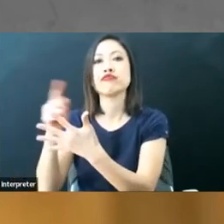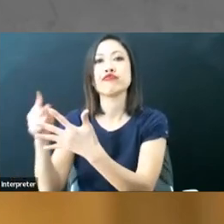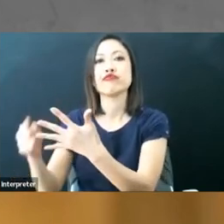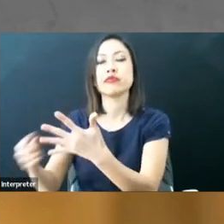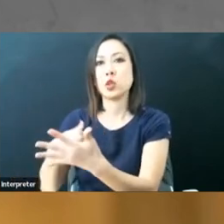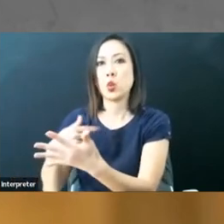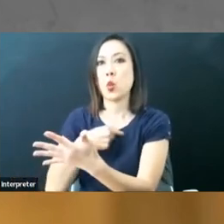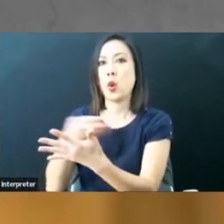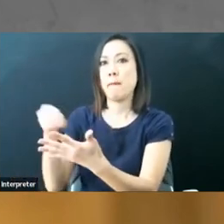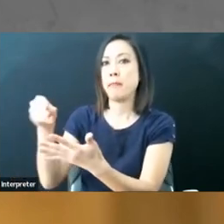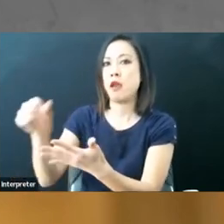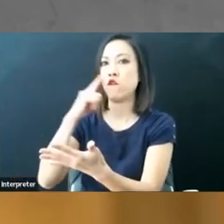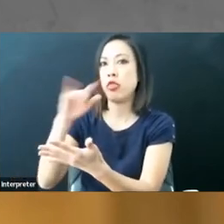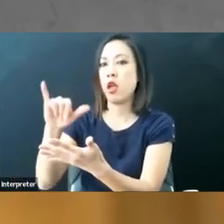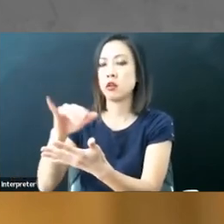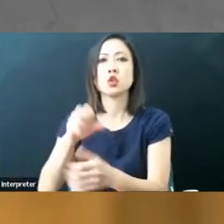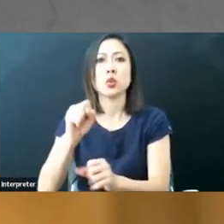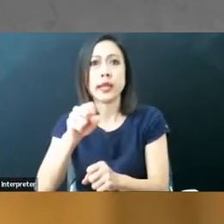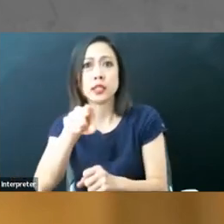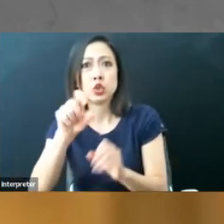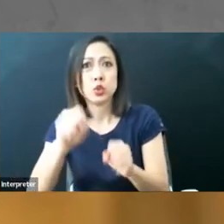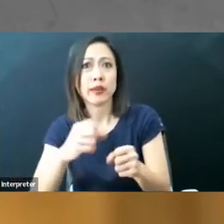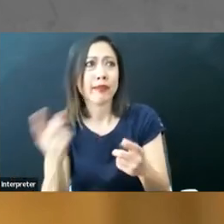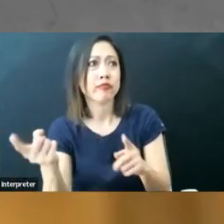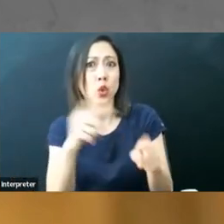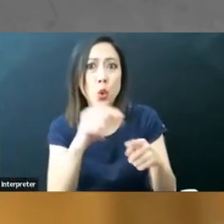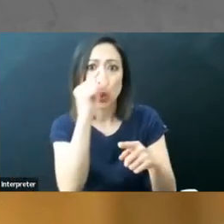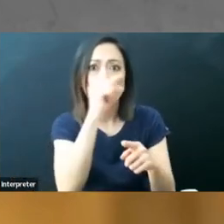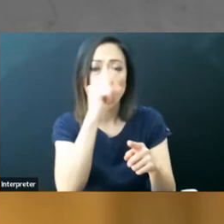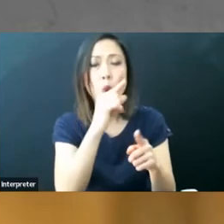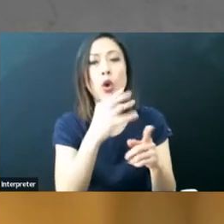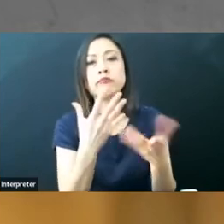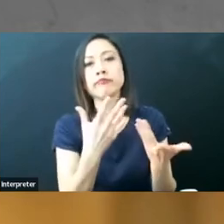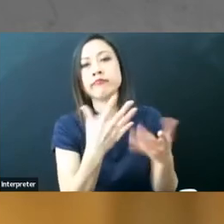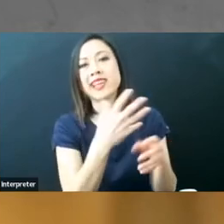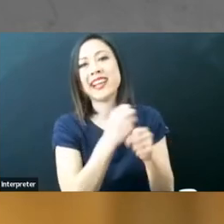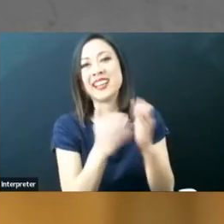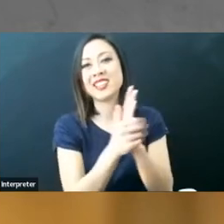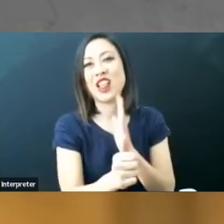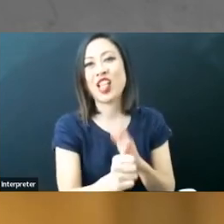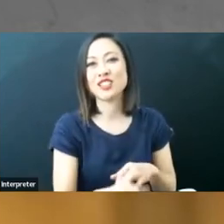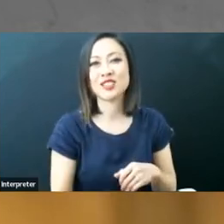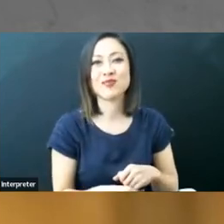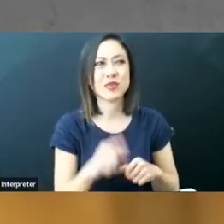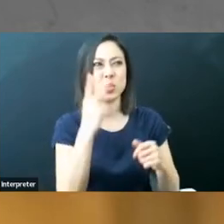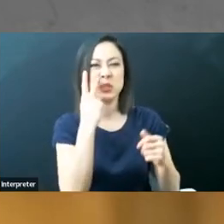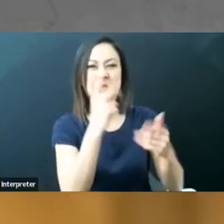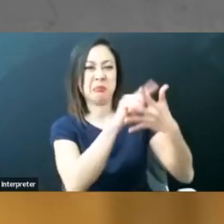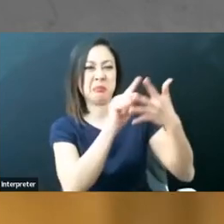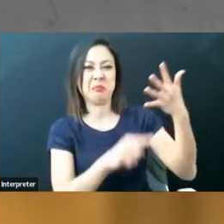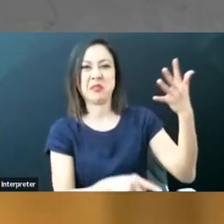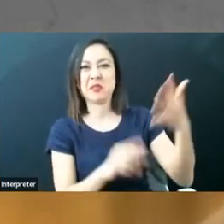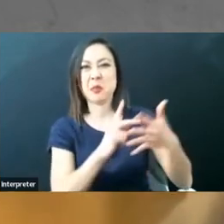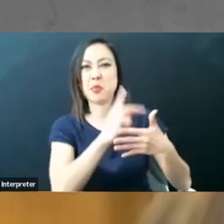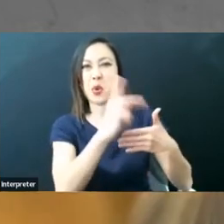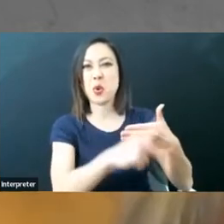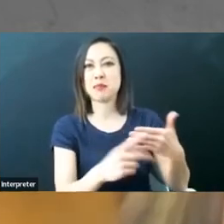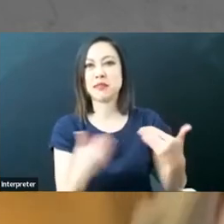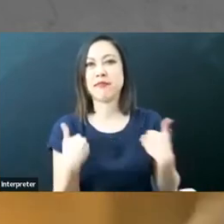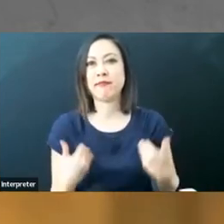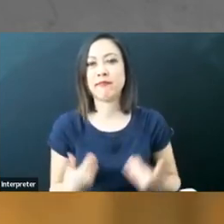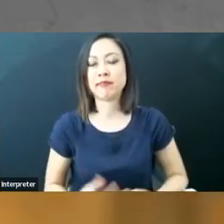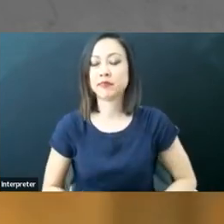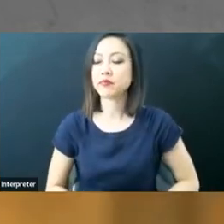you can get skills, go to Grow with Google, and you'll see the various programs. Wonderful. I'd like you to talk maybe about how